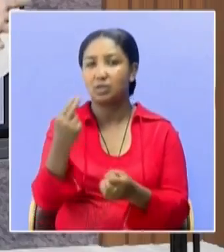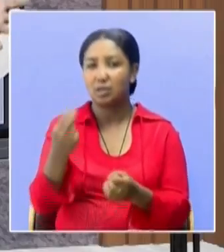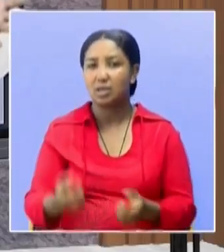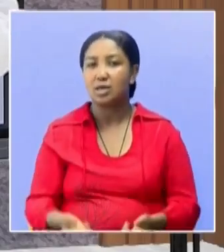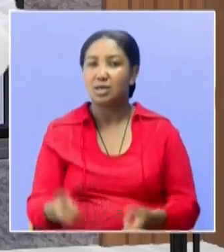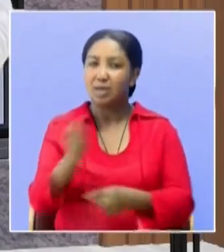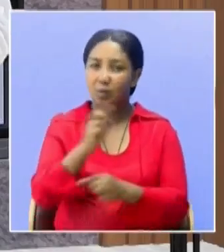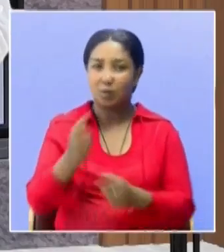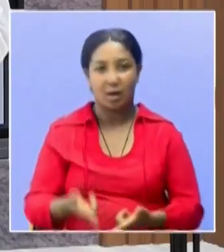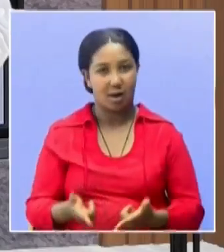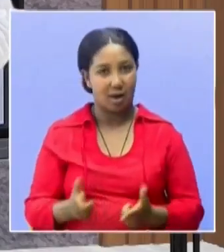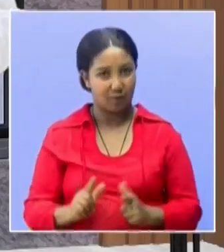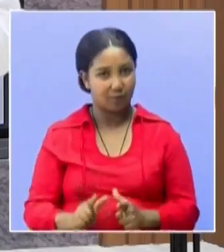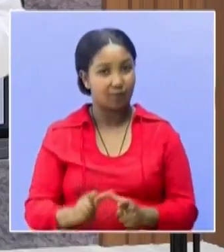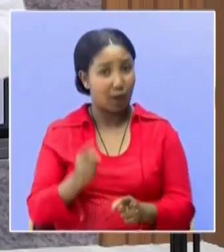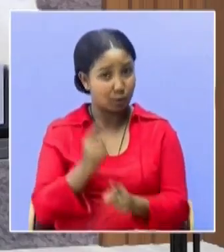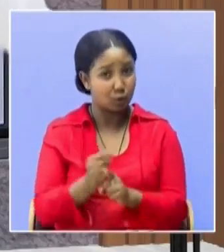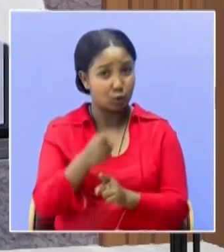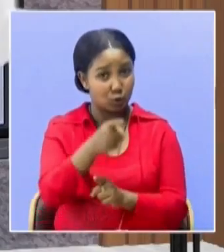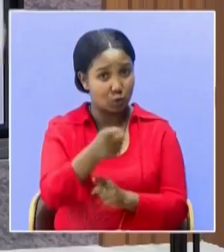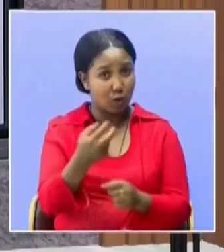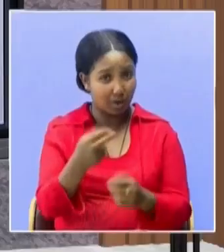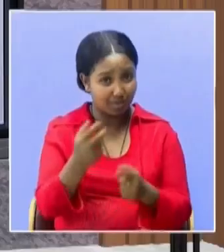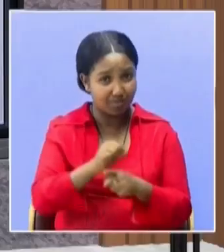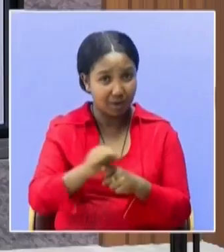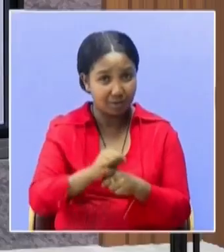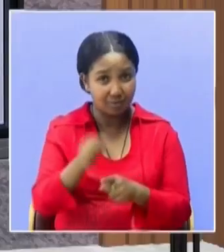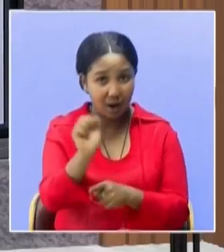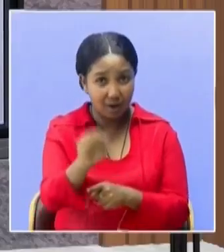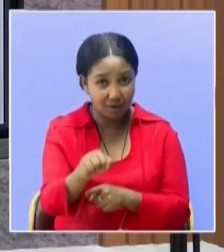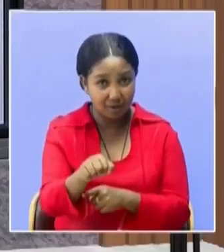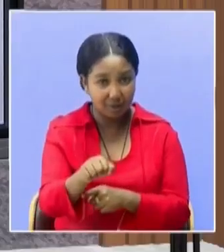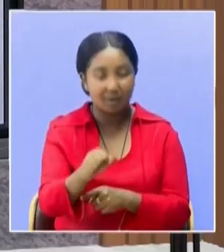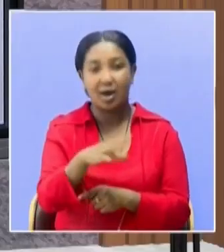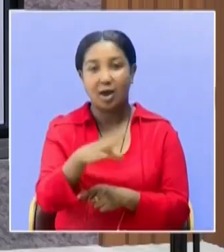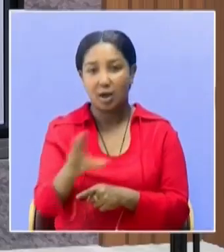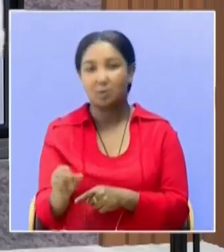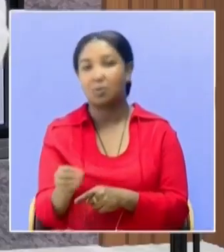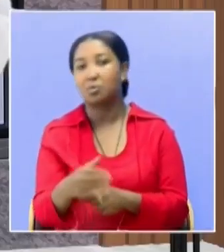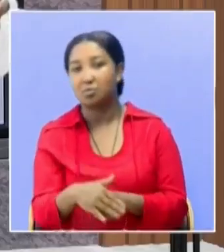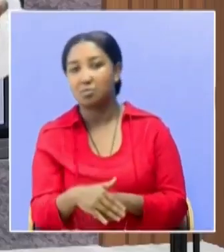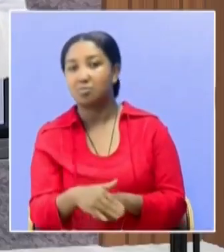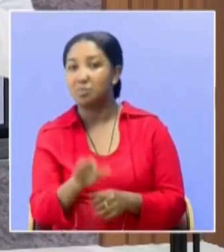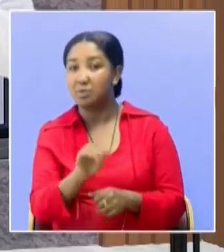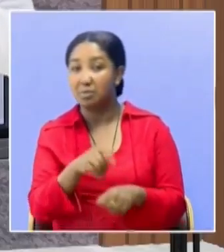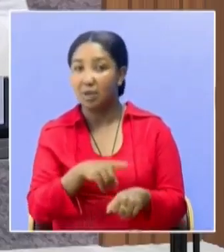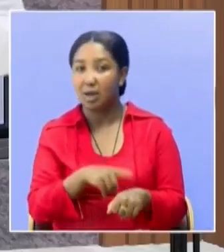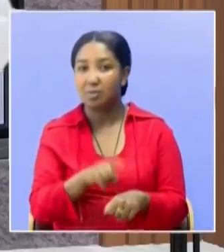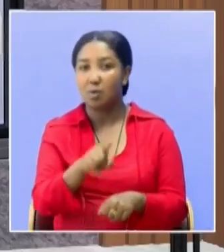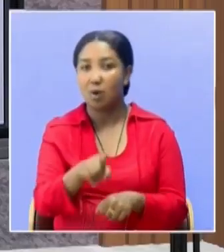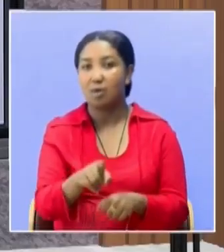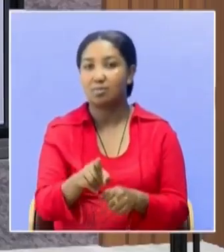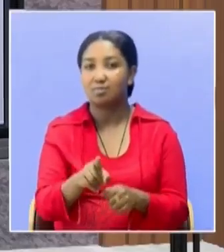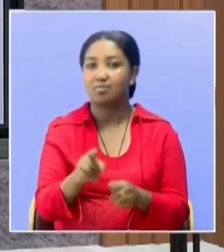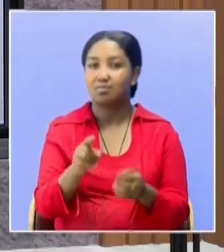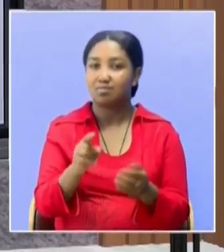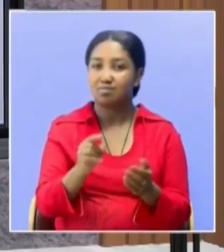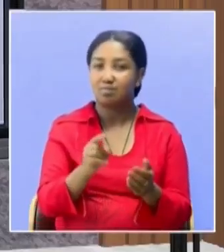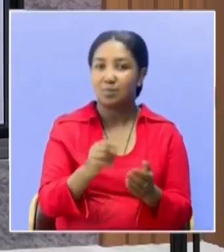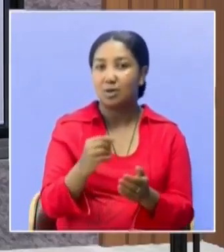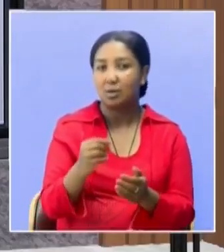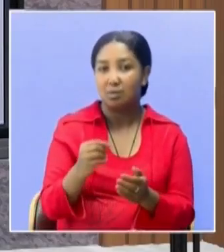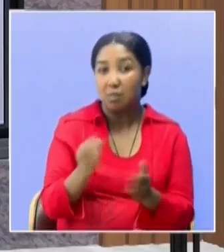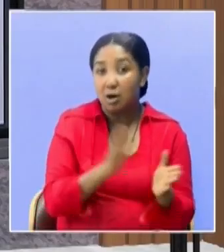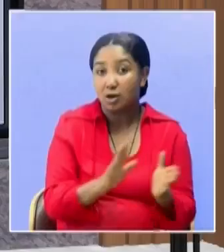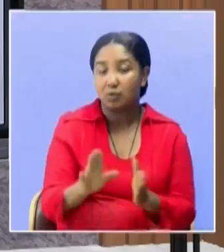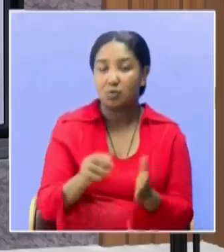life. I'm sure that you are practicing and you are exchanging at the same time. You are ready to use all